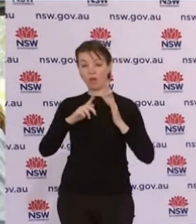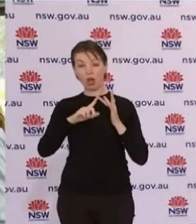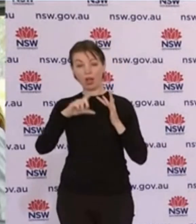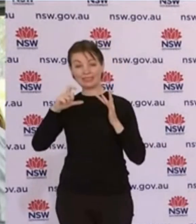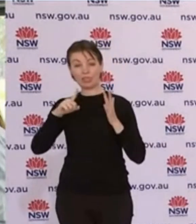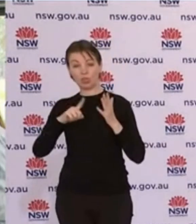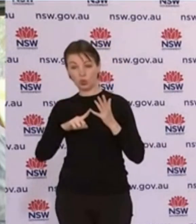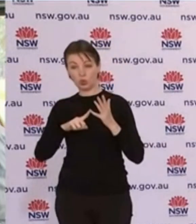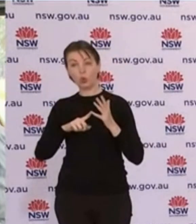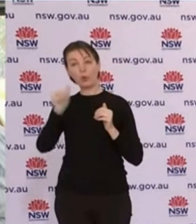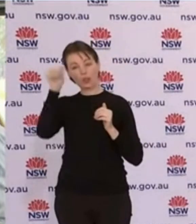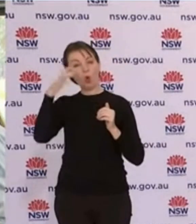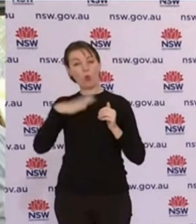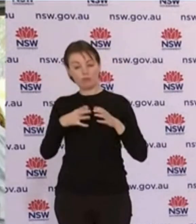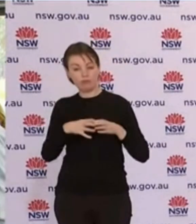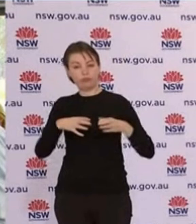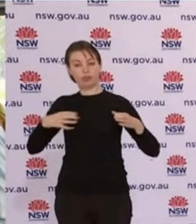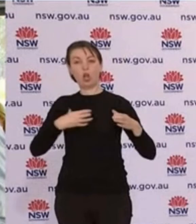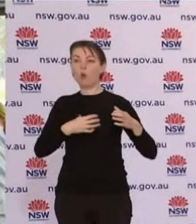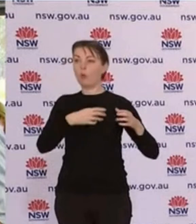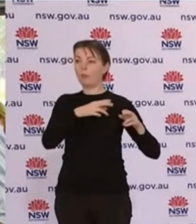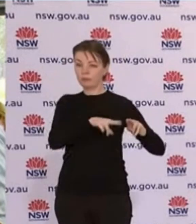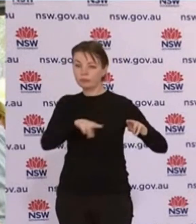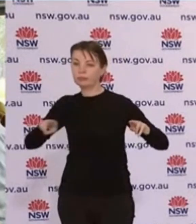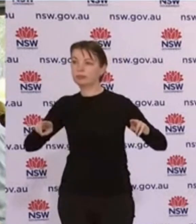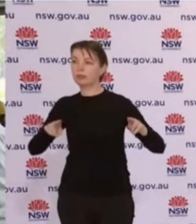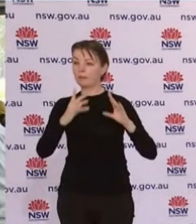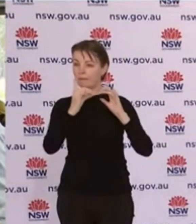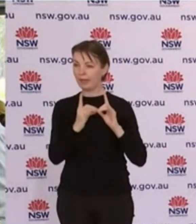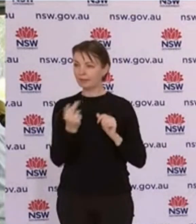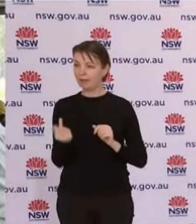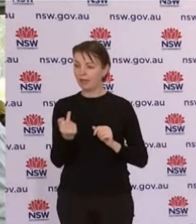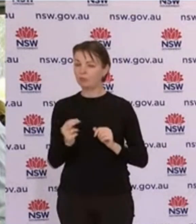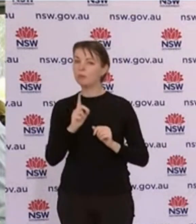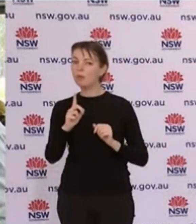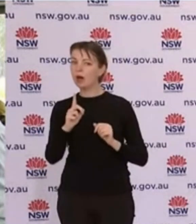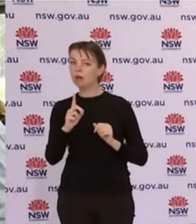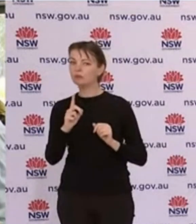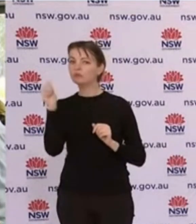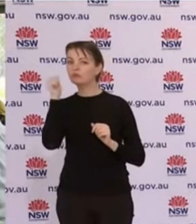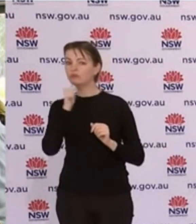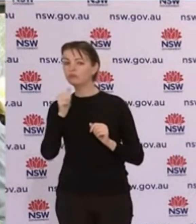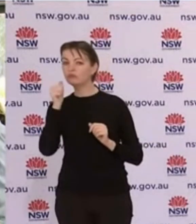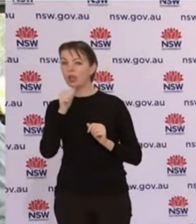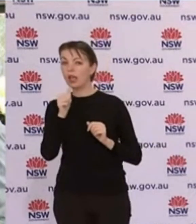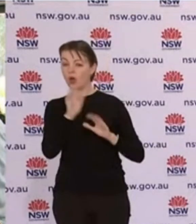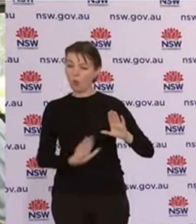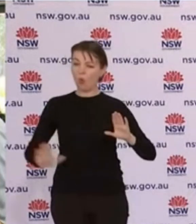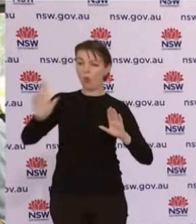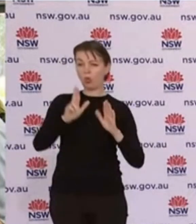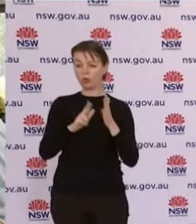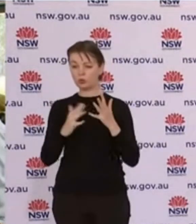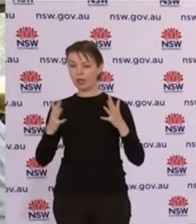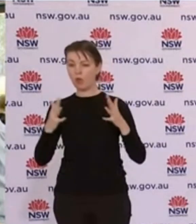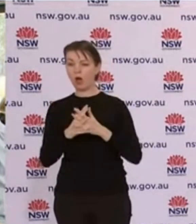just ask you on staff specifically, are you really confident that if we do have to get 2,000 people in ICU in the state, that there'll be